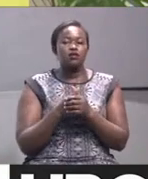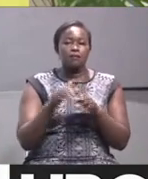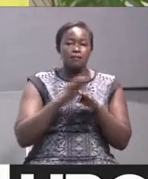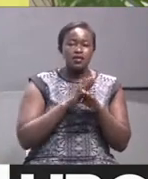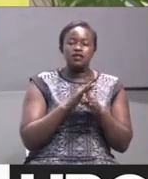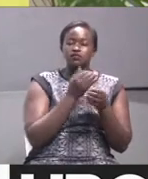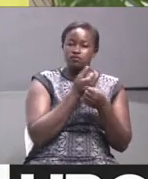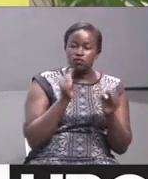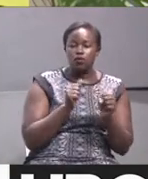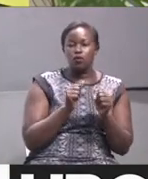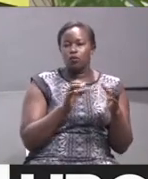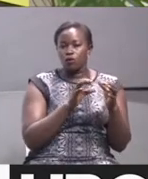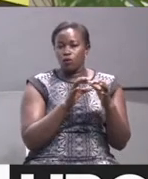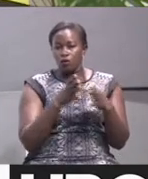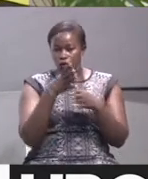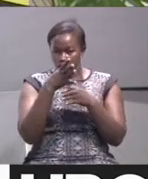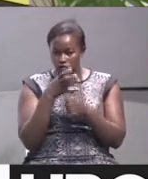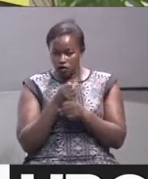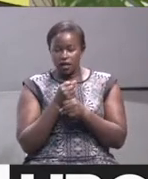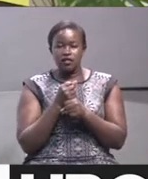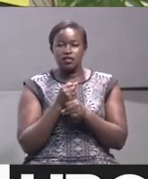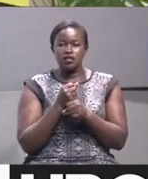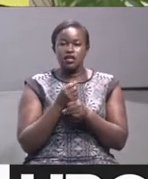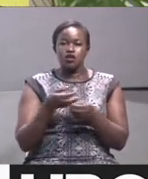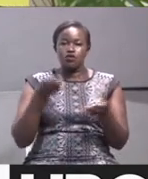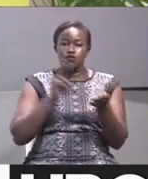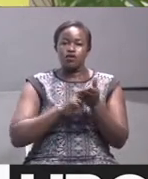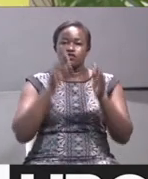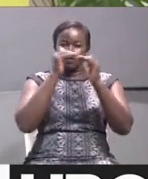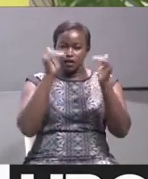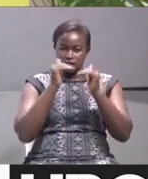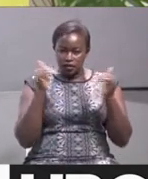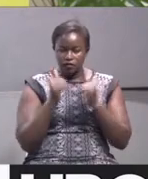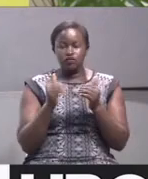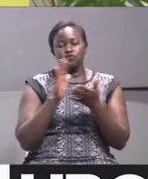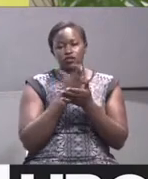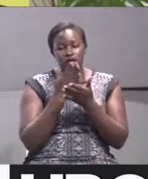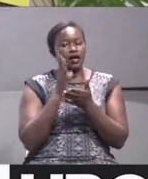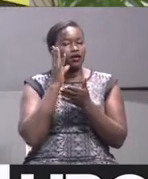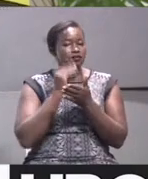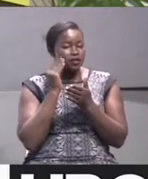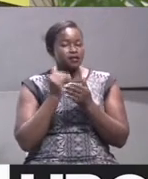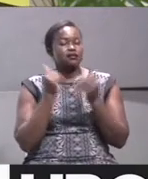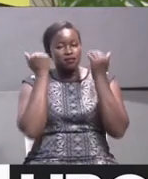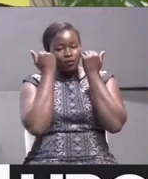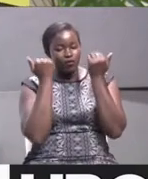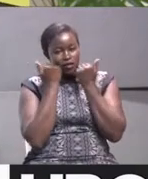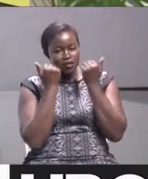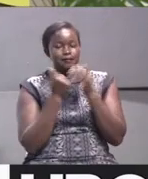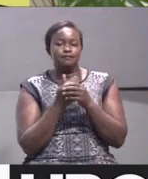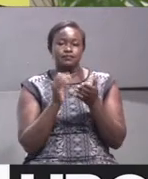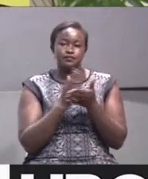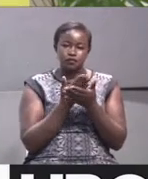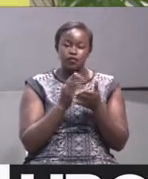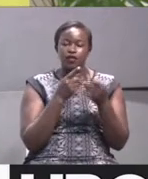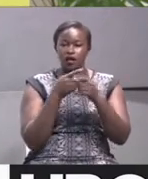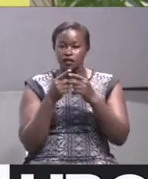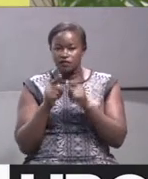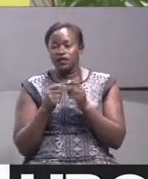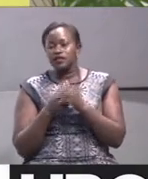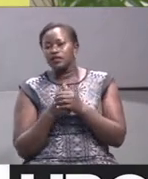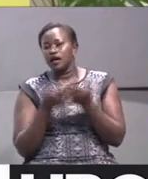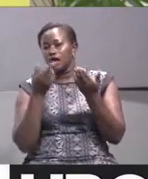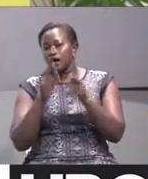corporate restructuring, to share experiences in the courts, to share different case